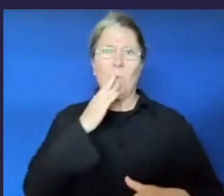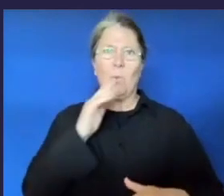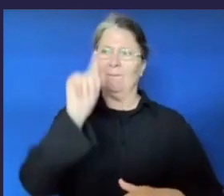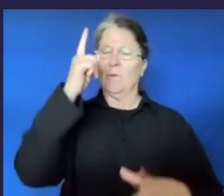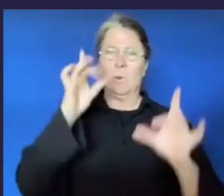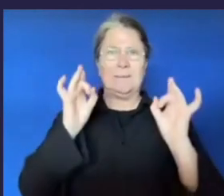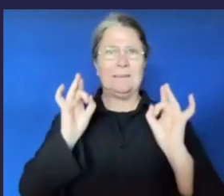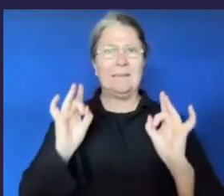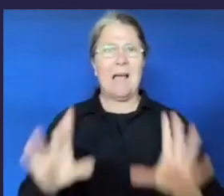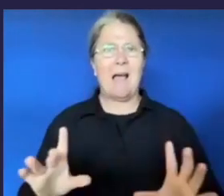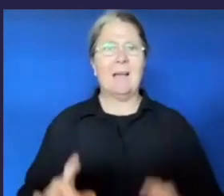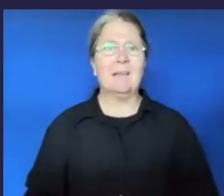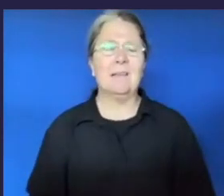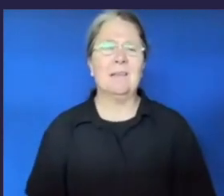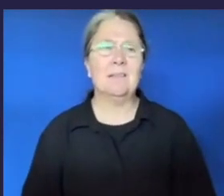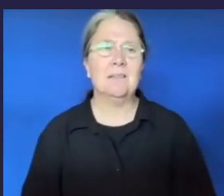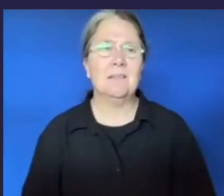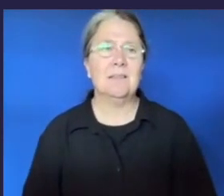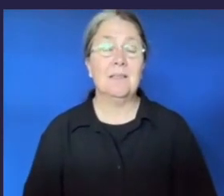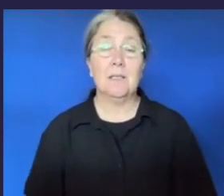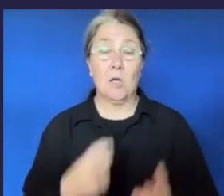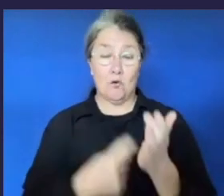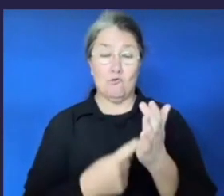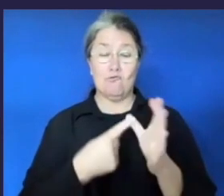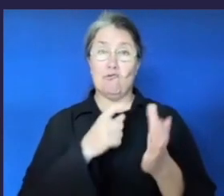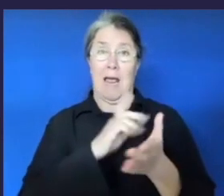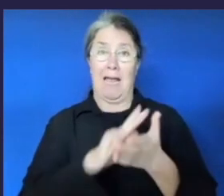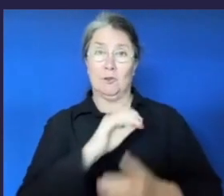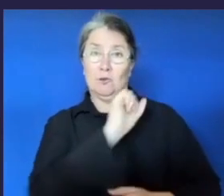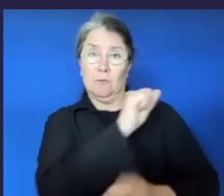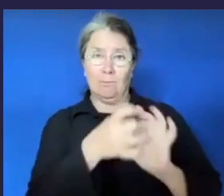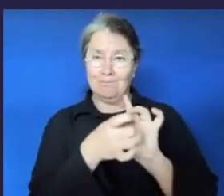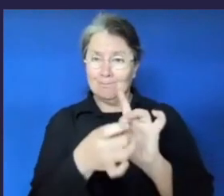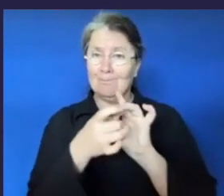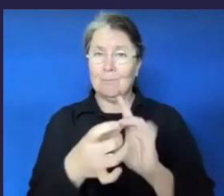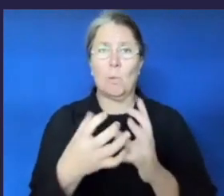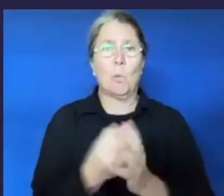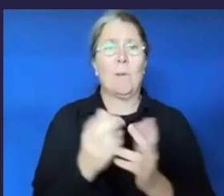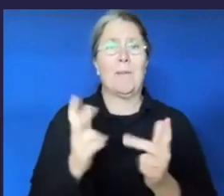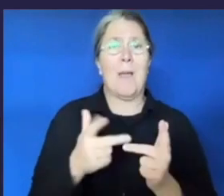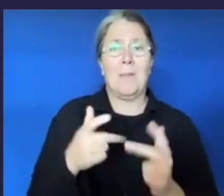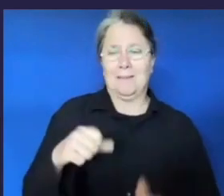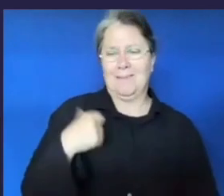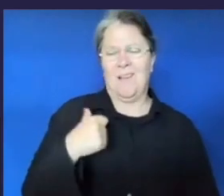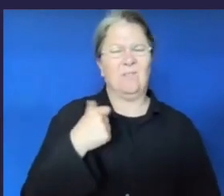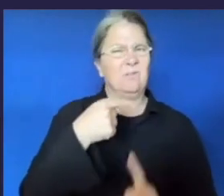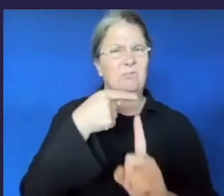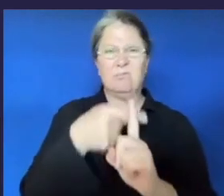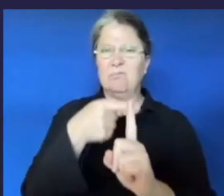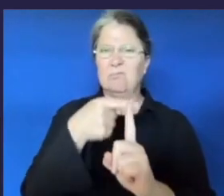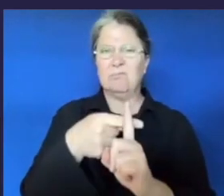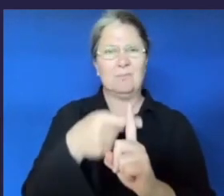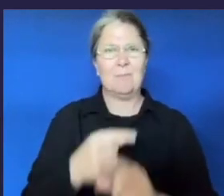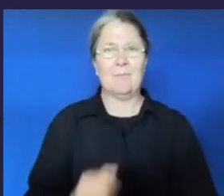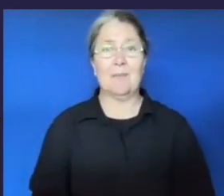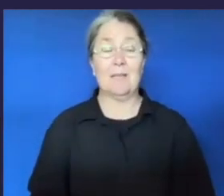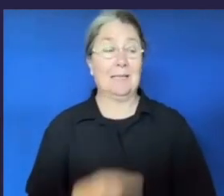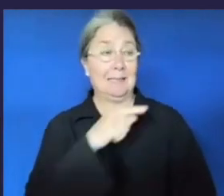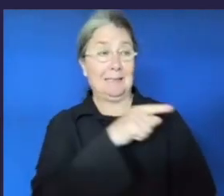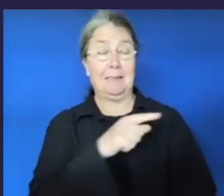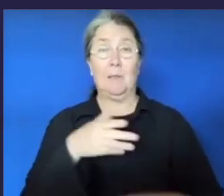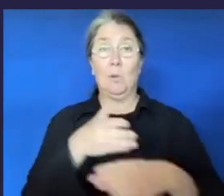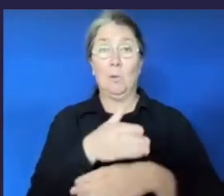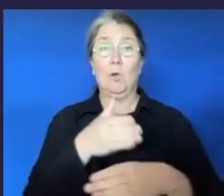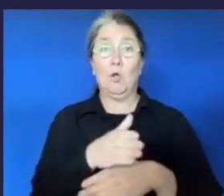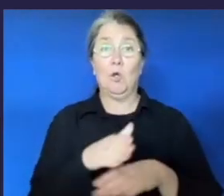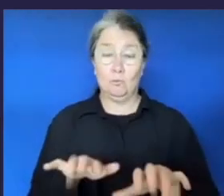Rachel's relationship with the other staff members here is super positive. Rach works on a desktop computer in the box